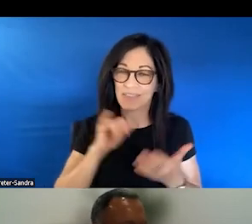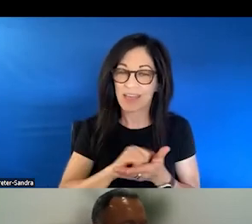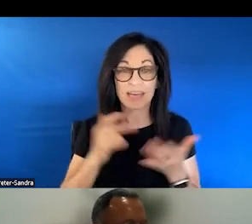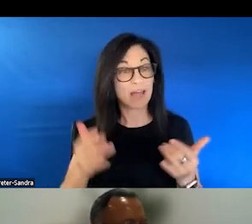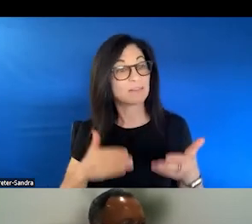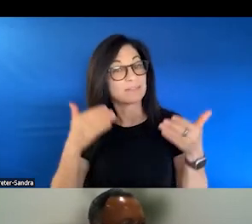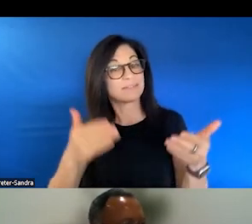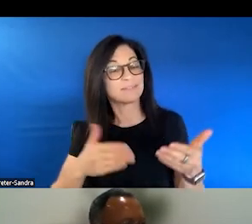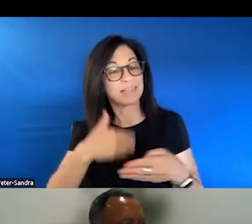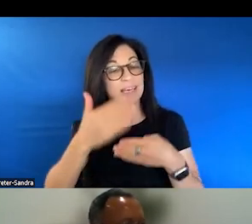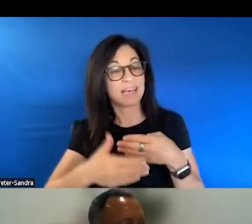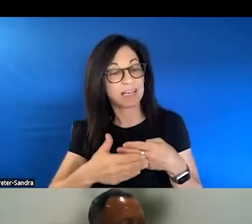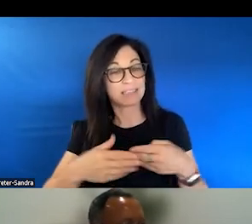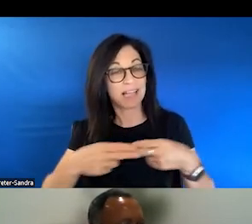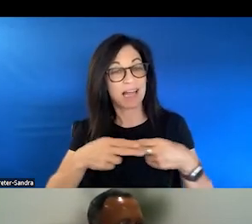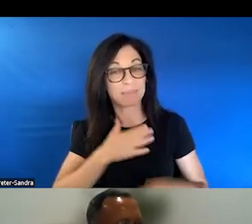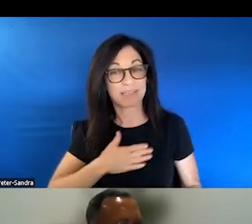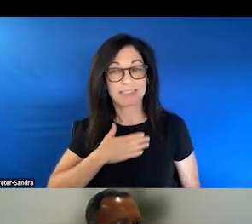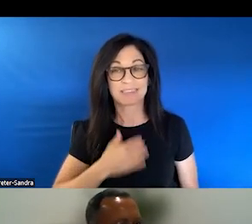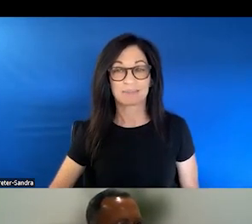to our next slide, please.